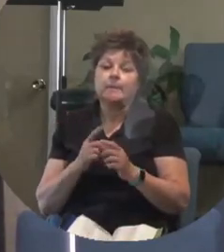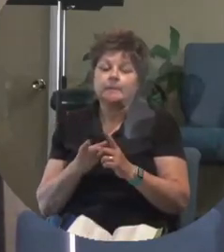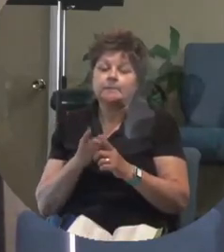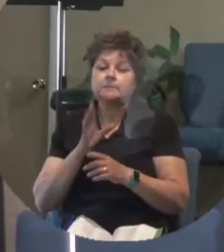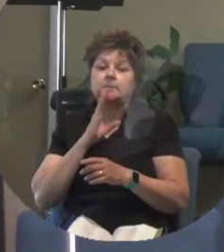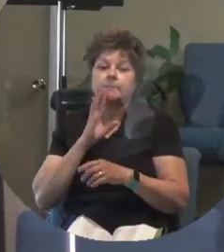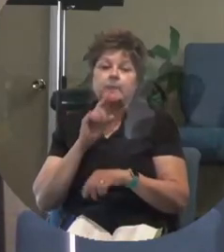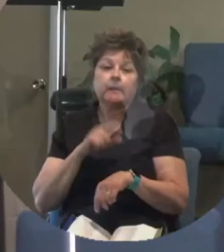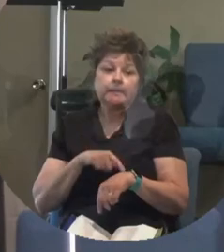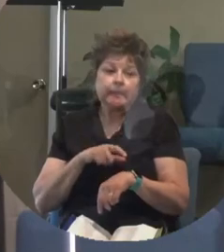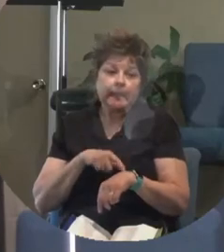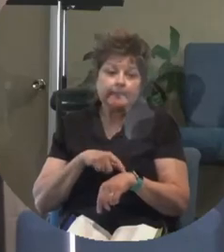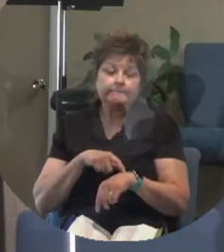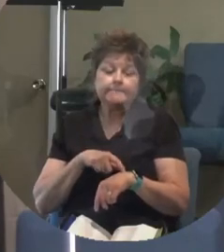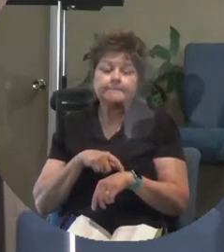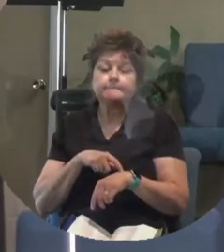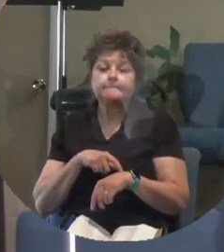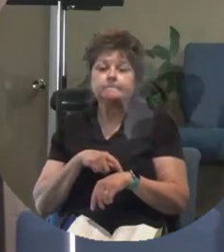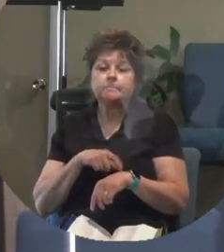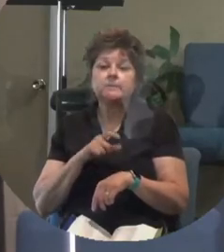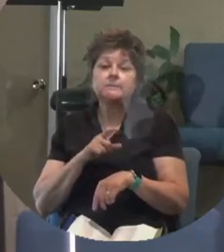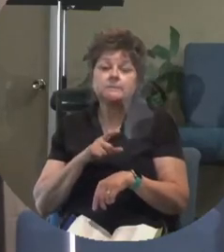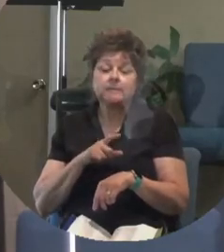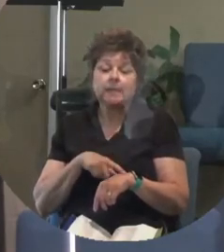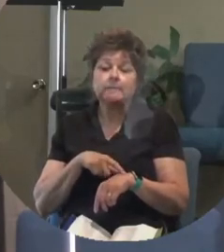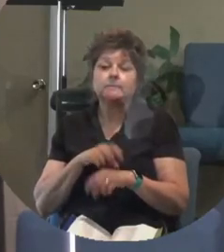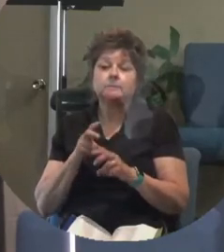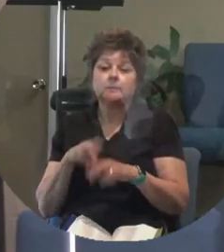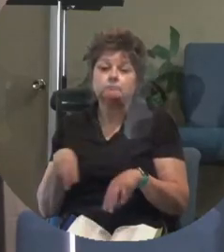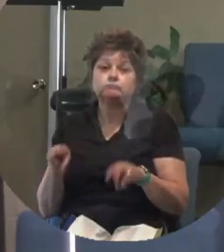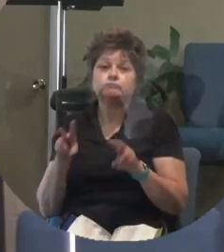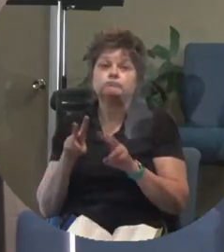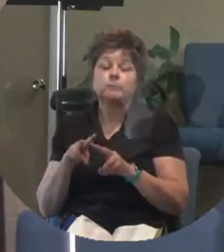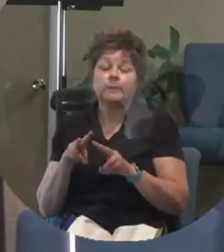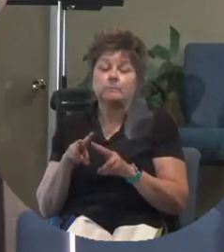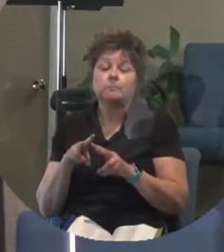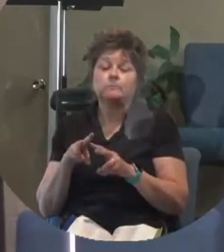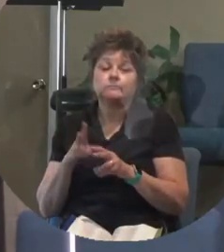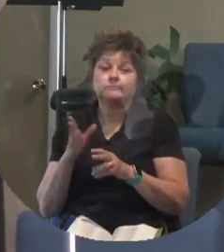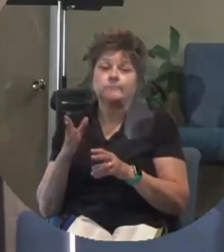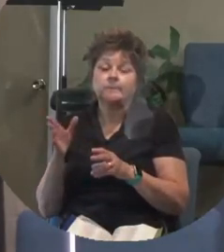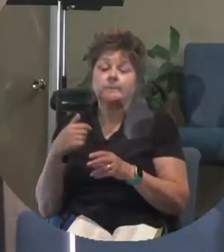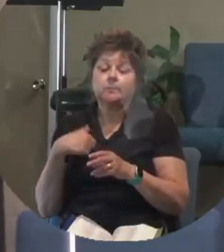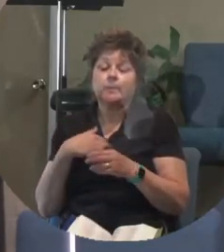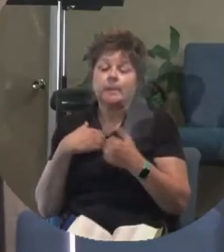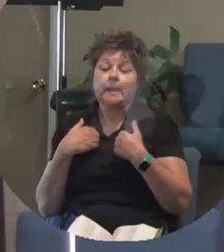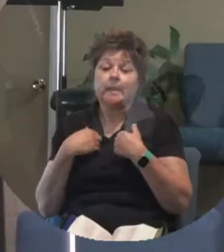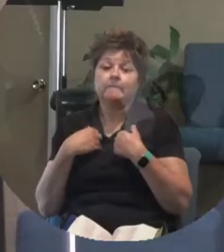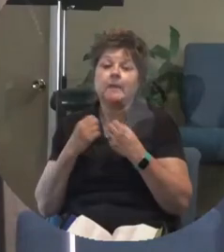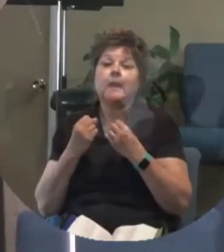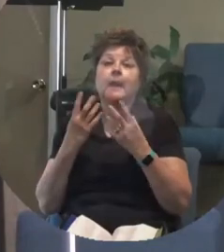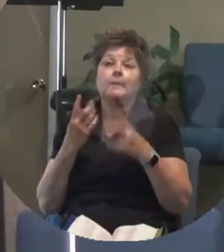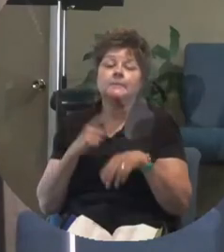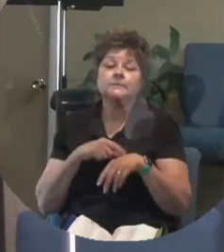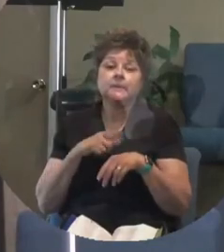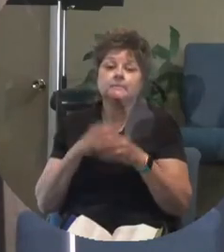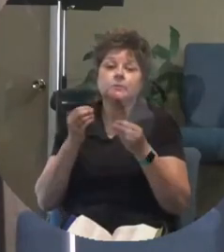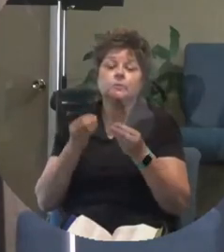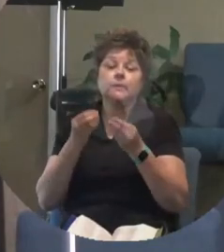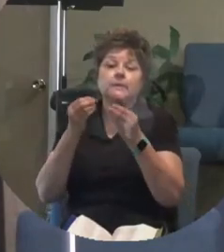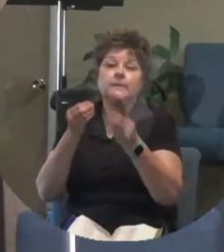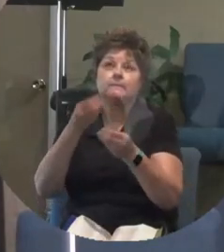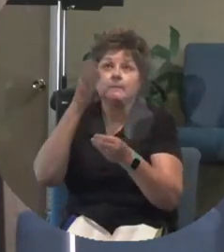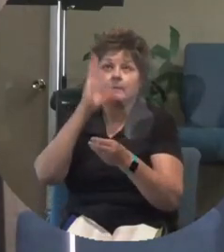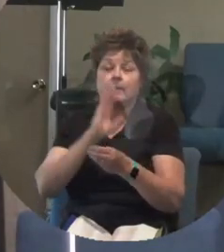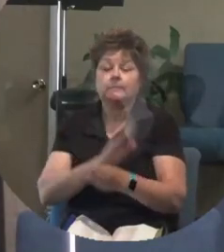time. Because time is the most valuable commodity that we have. How much time do we give to